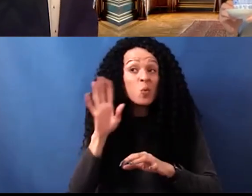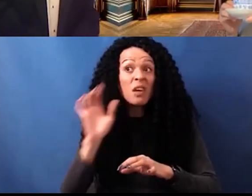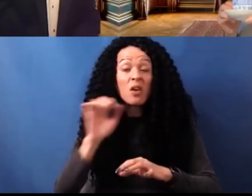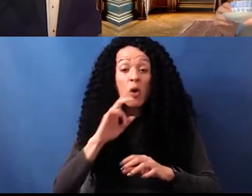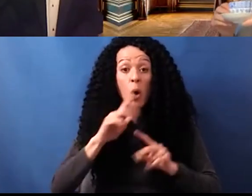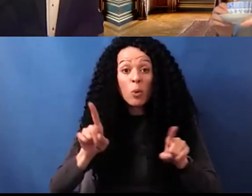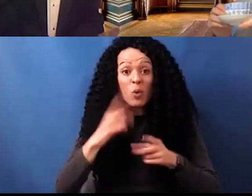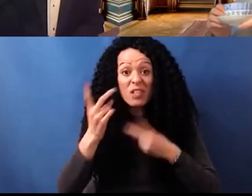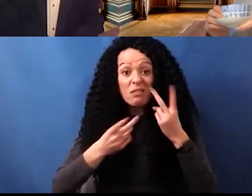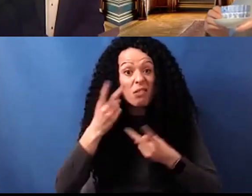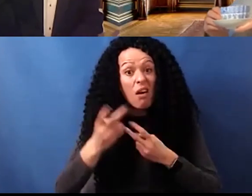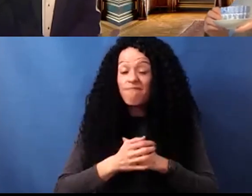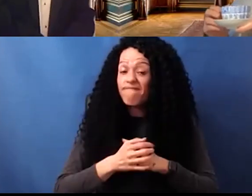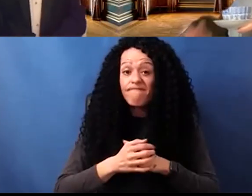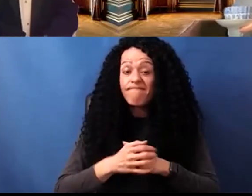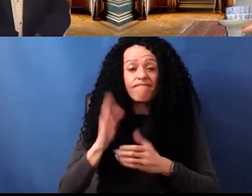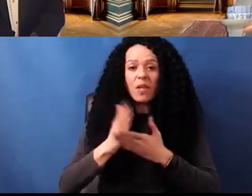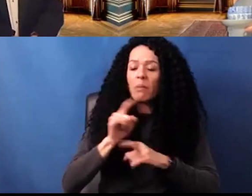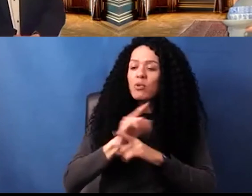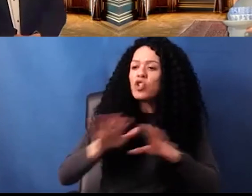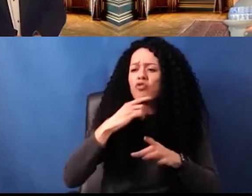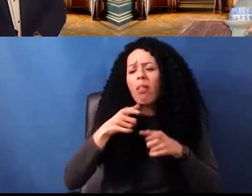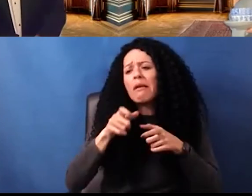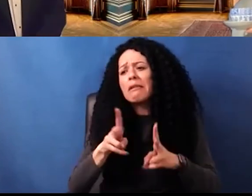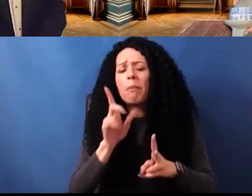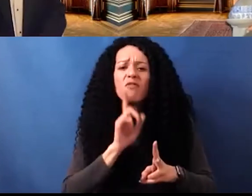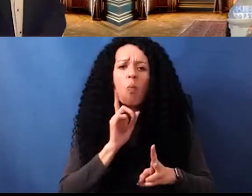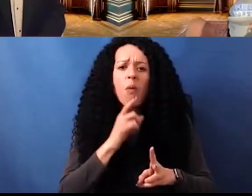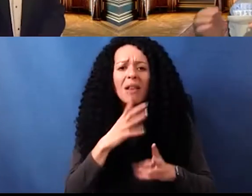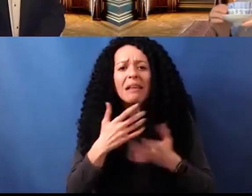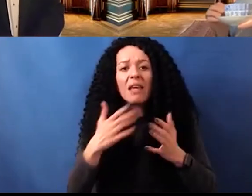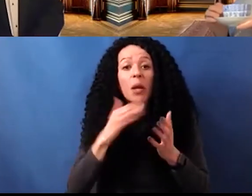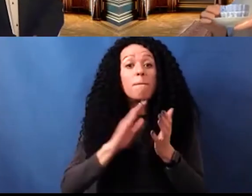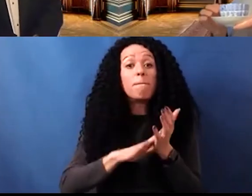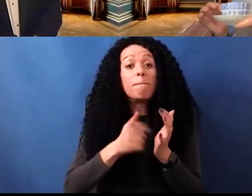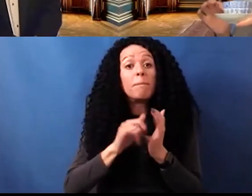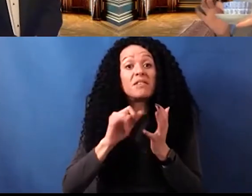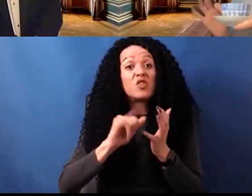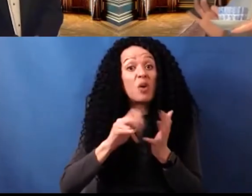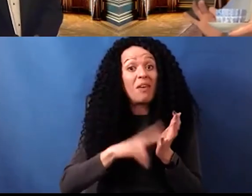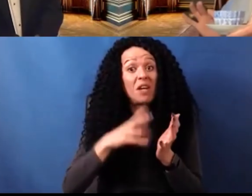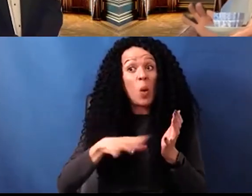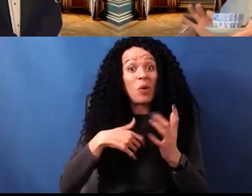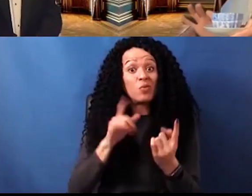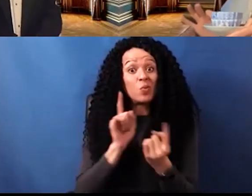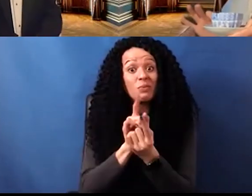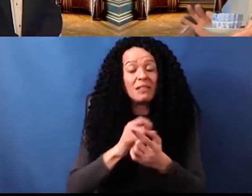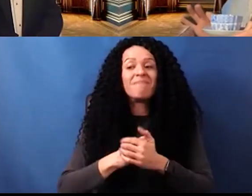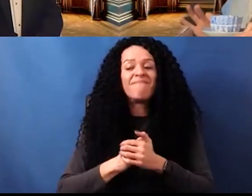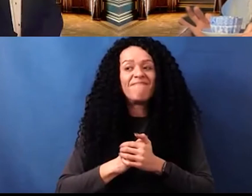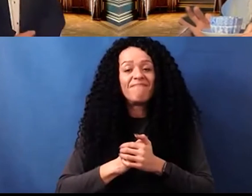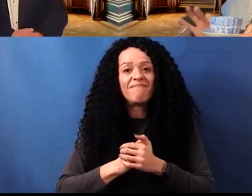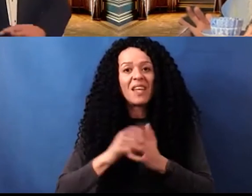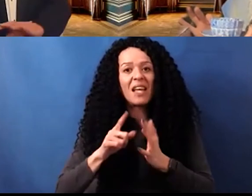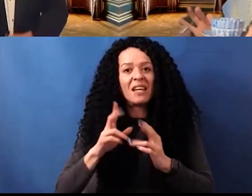I'm sure she's not at all the kind of woman that even Mrs. Somerville would want to receive. Well, quite. Her